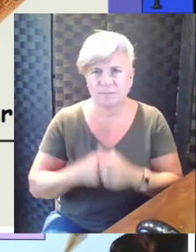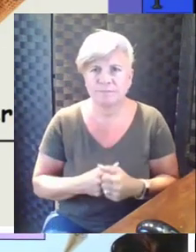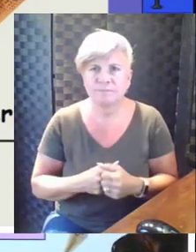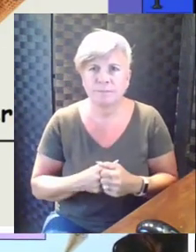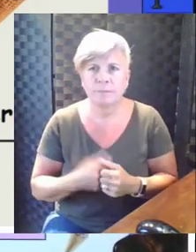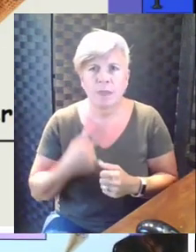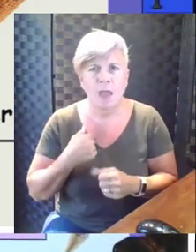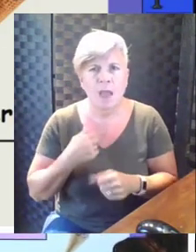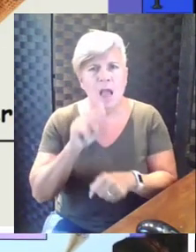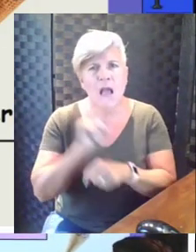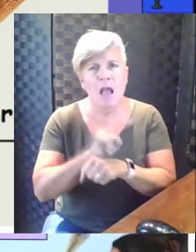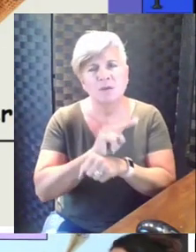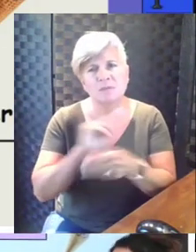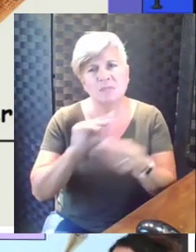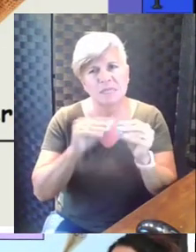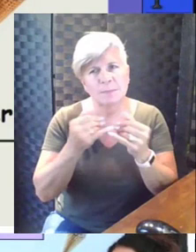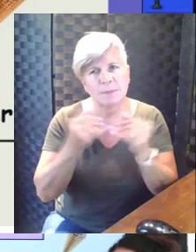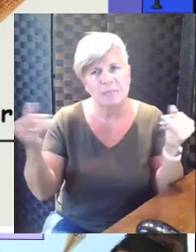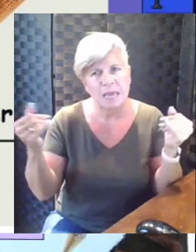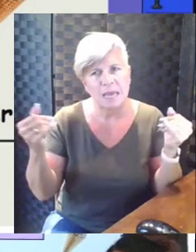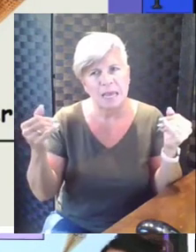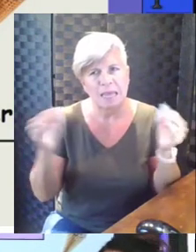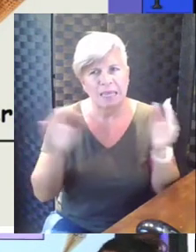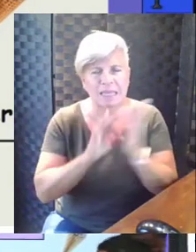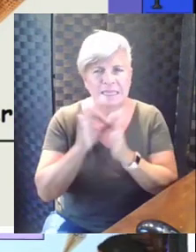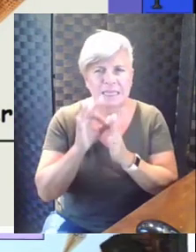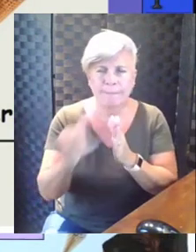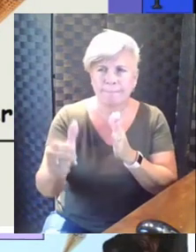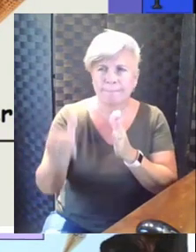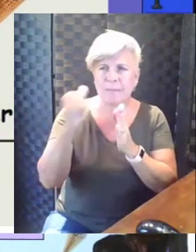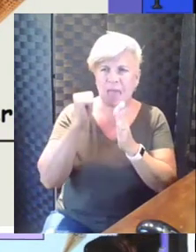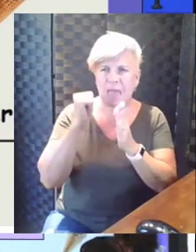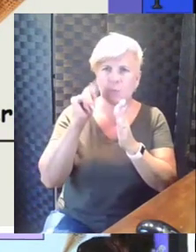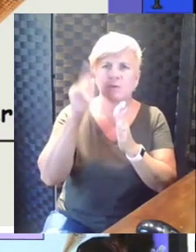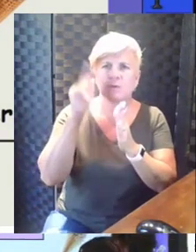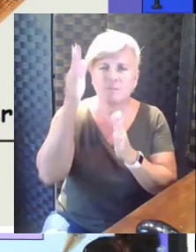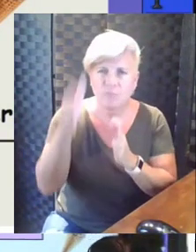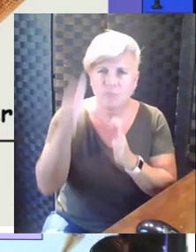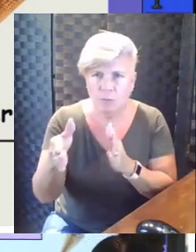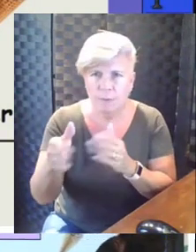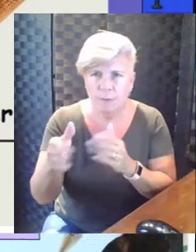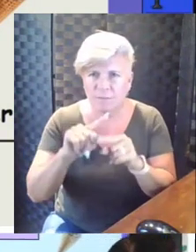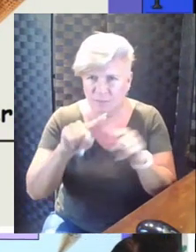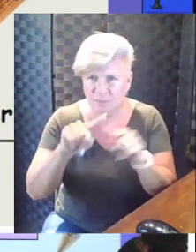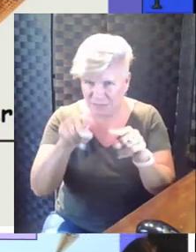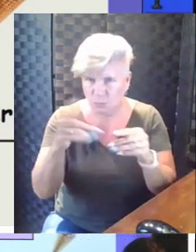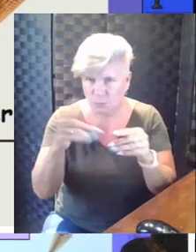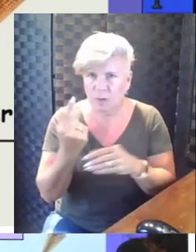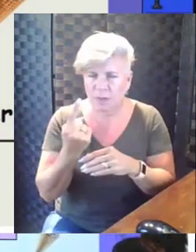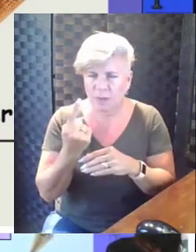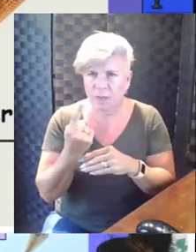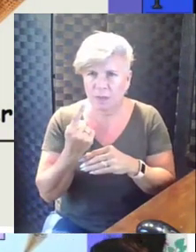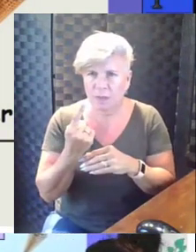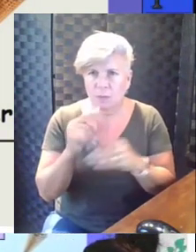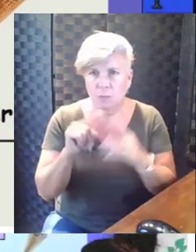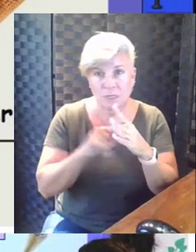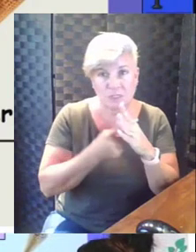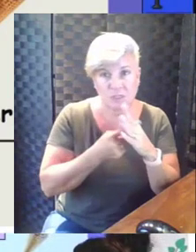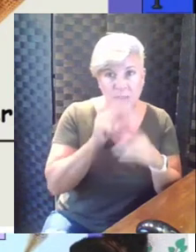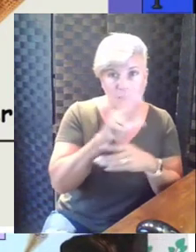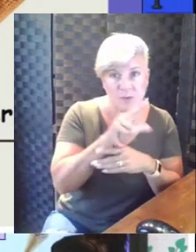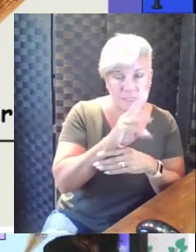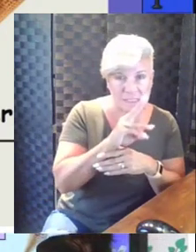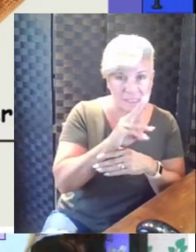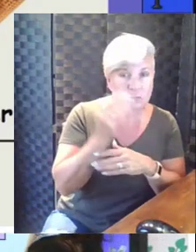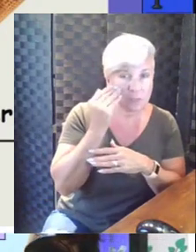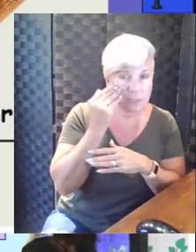when I use the number line, I can count backwards or forwards, but for this one, we're going to start with the part